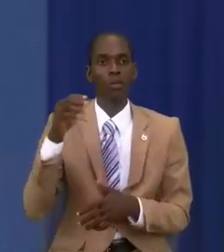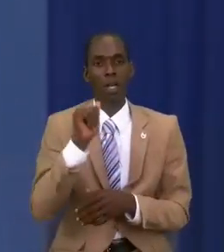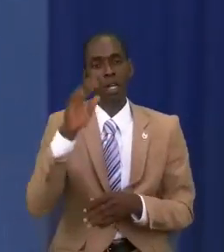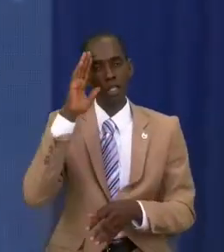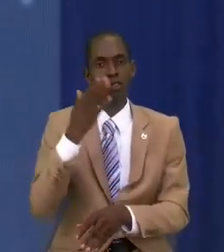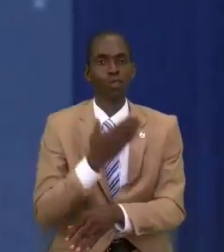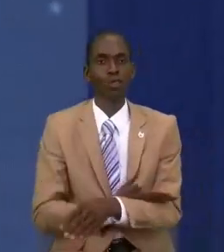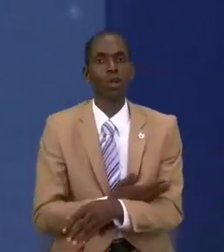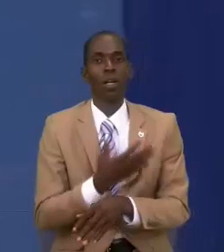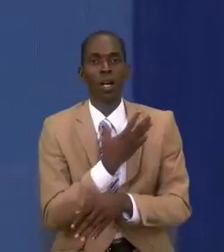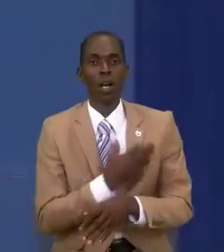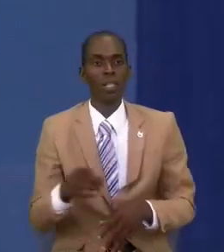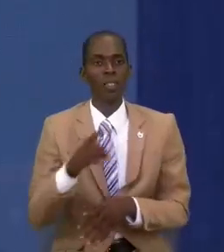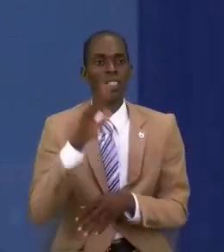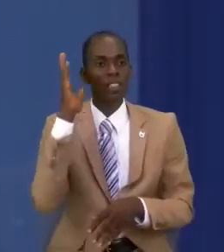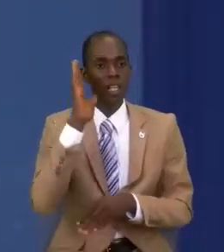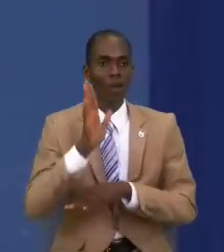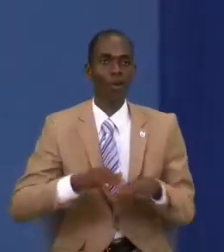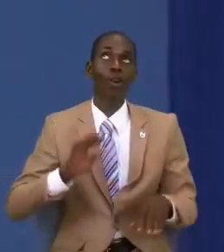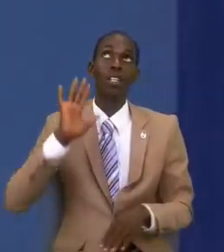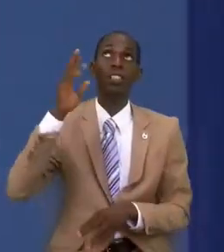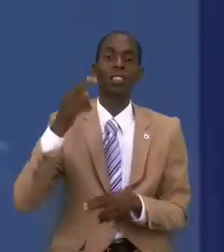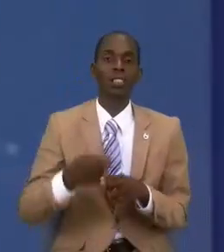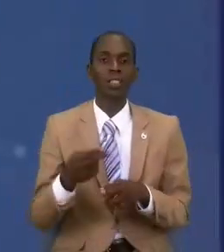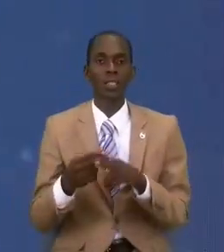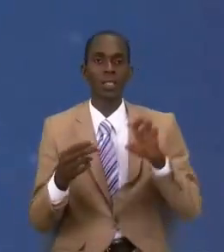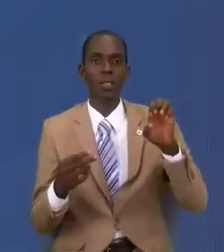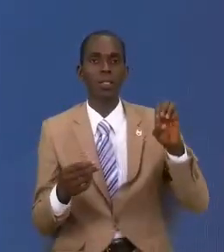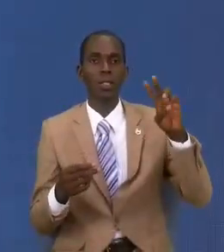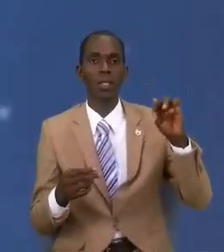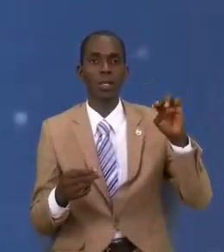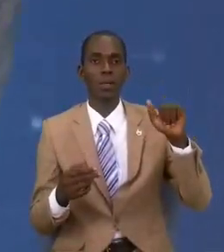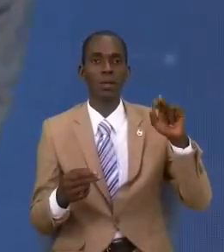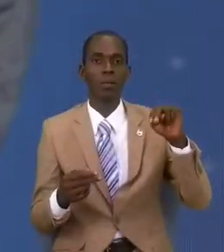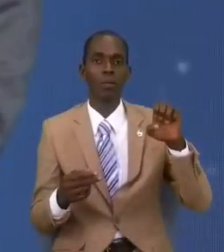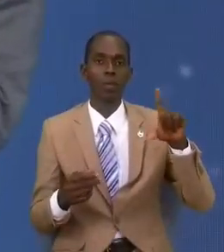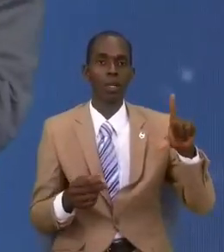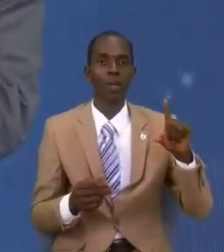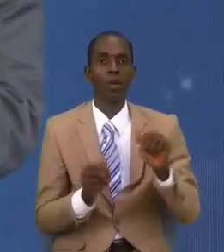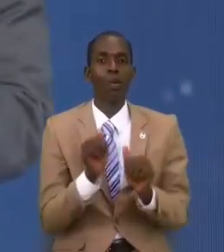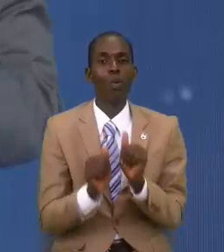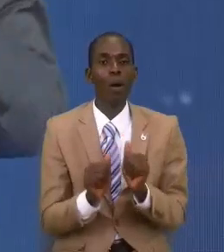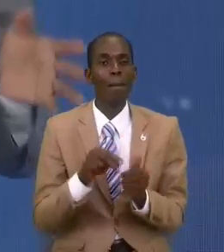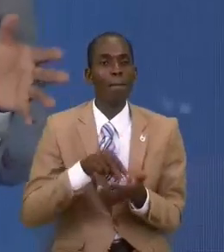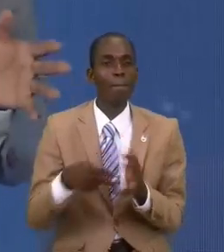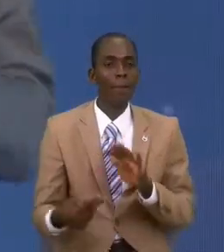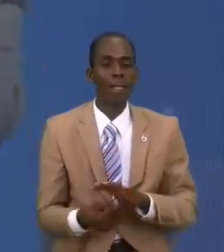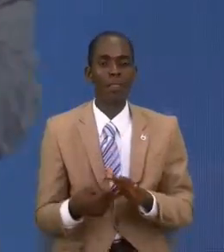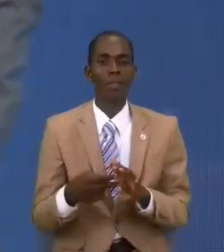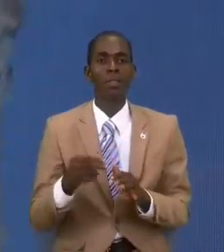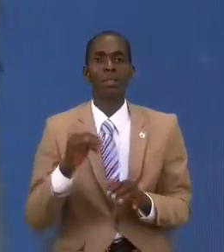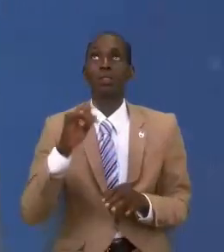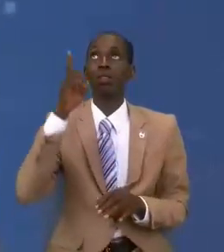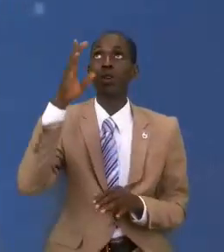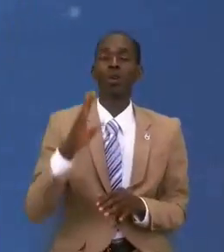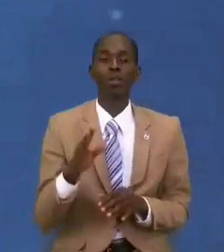name Emmanuel, which being interpreted is God with us. Now